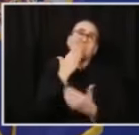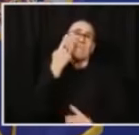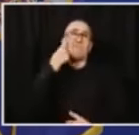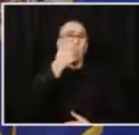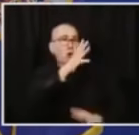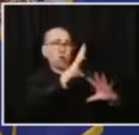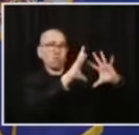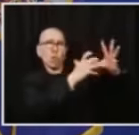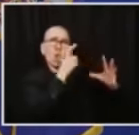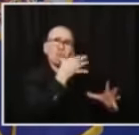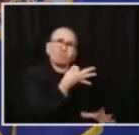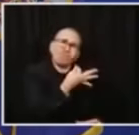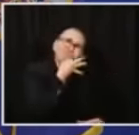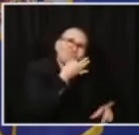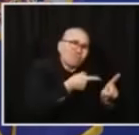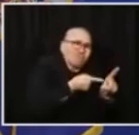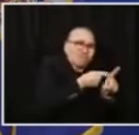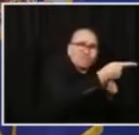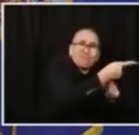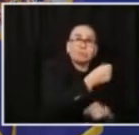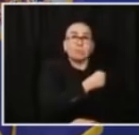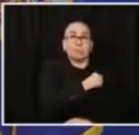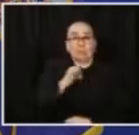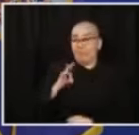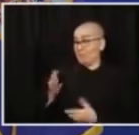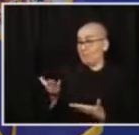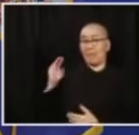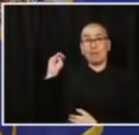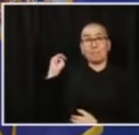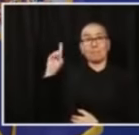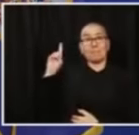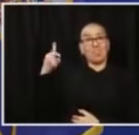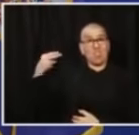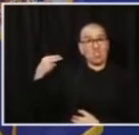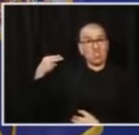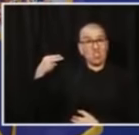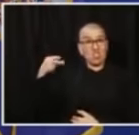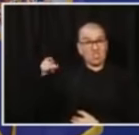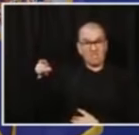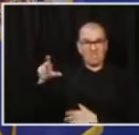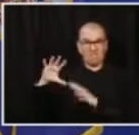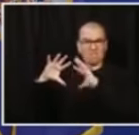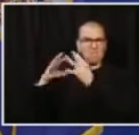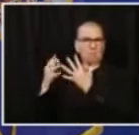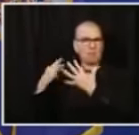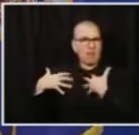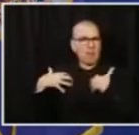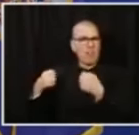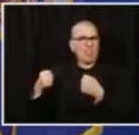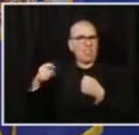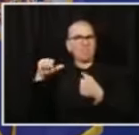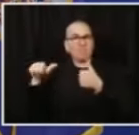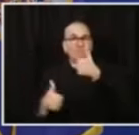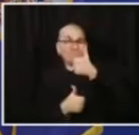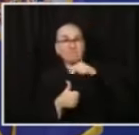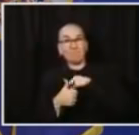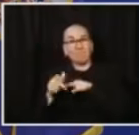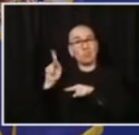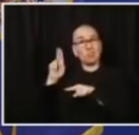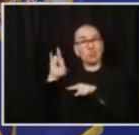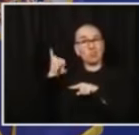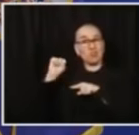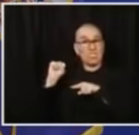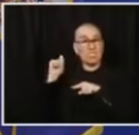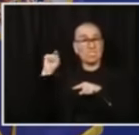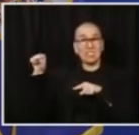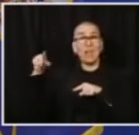our staff at the Minnesota Department of Health under Chris Erzman's direction, and all the partners, the local public health partners, tribal health,